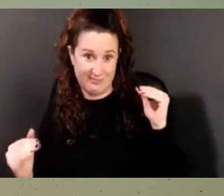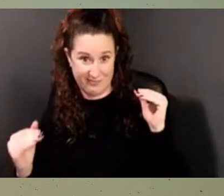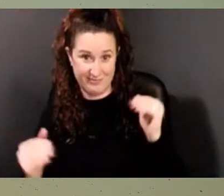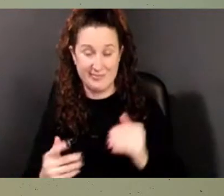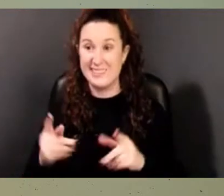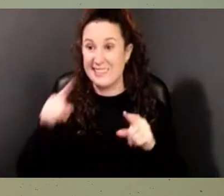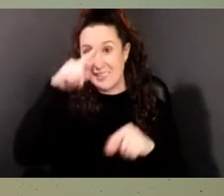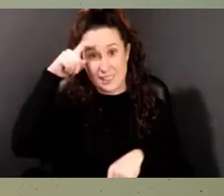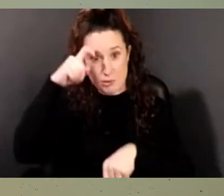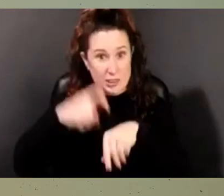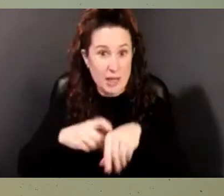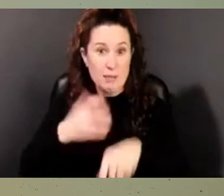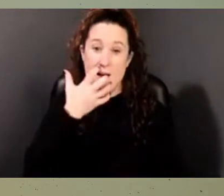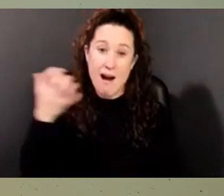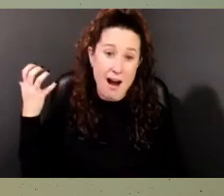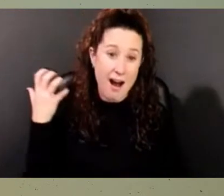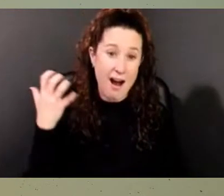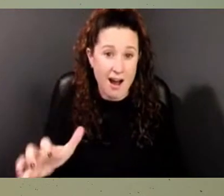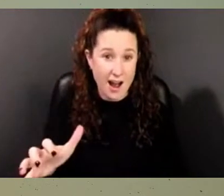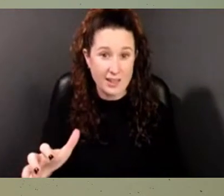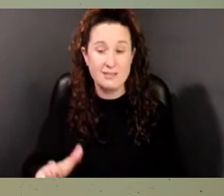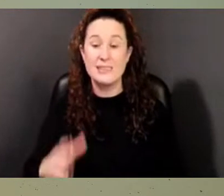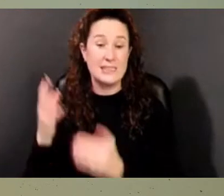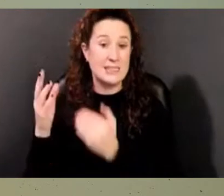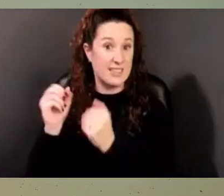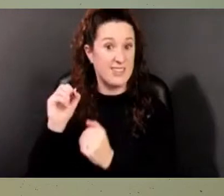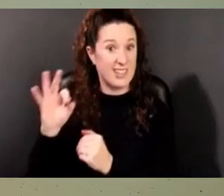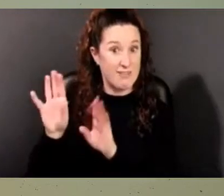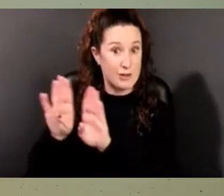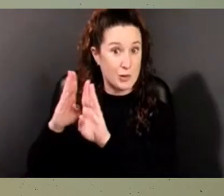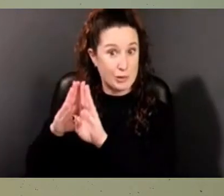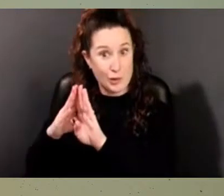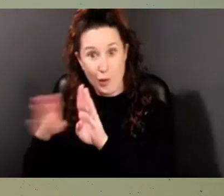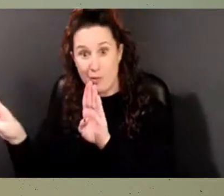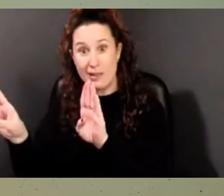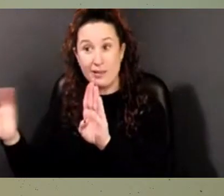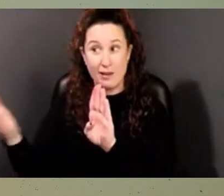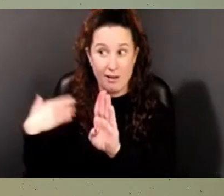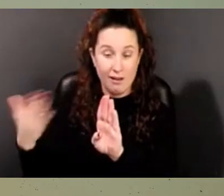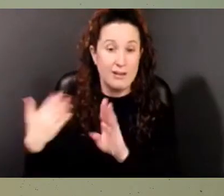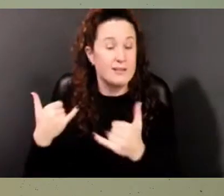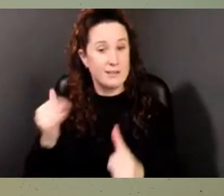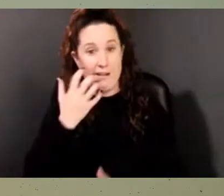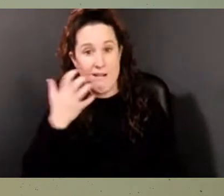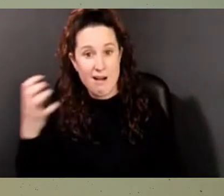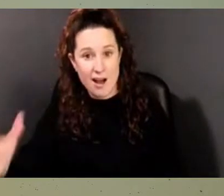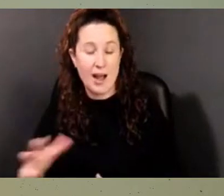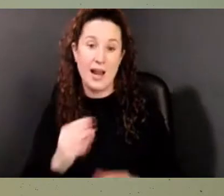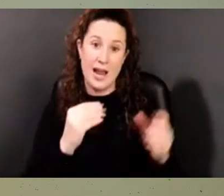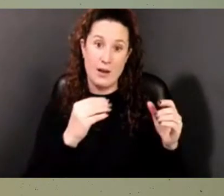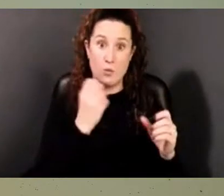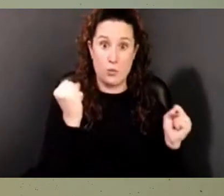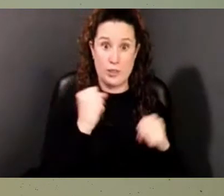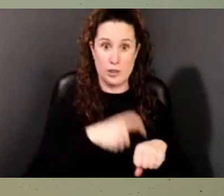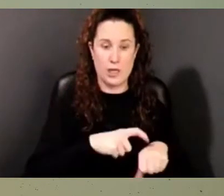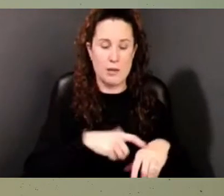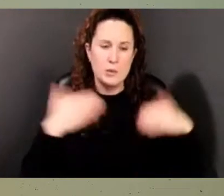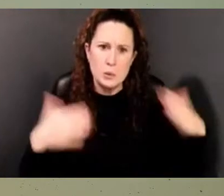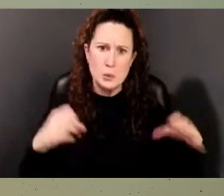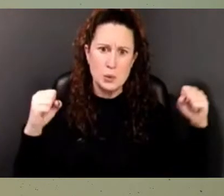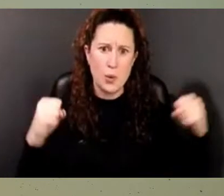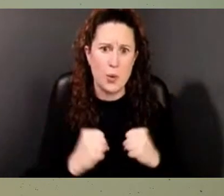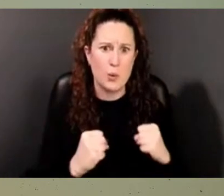if you could catch a breeze through the open door, and cold in the winter, even when there's a fire in the fireplace. So to help